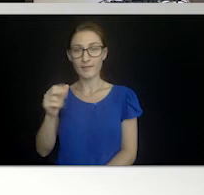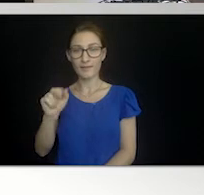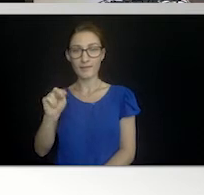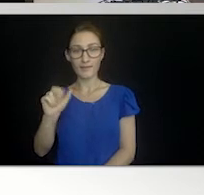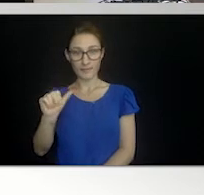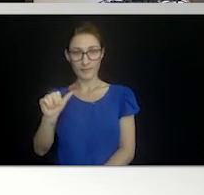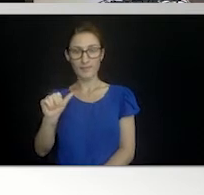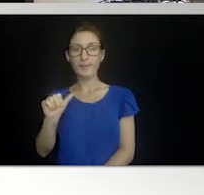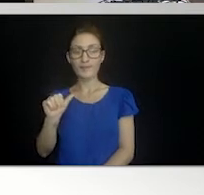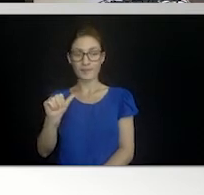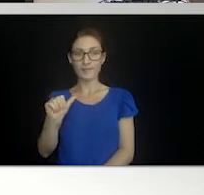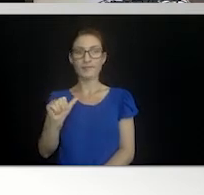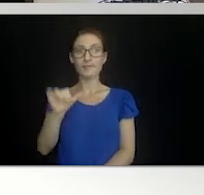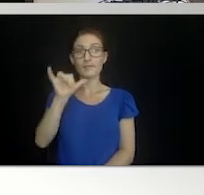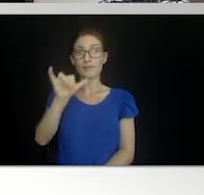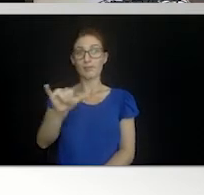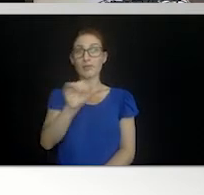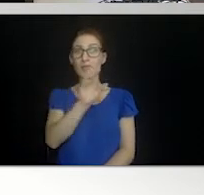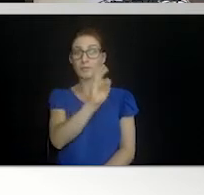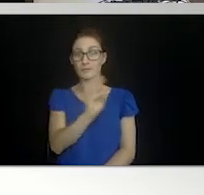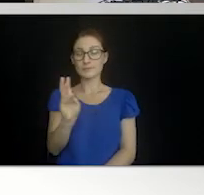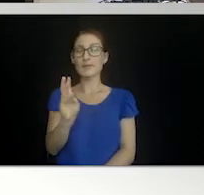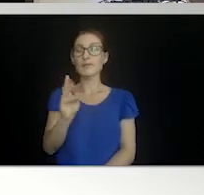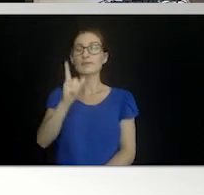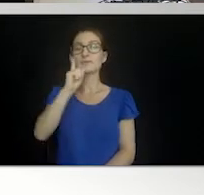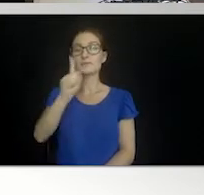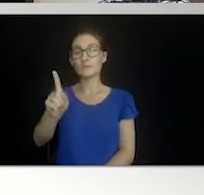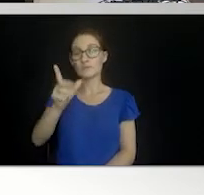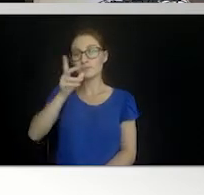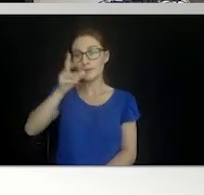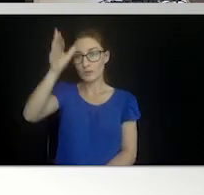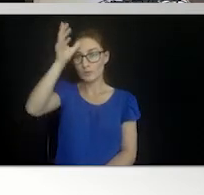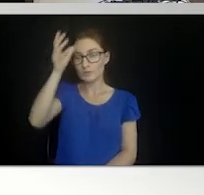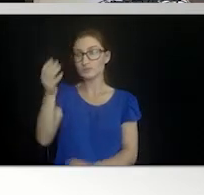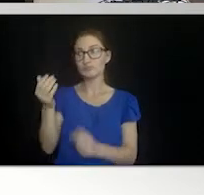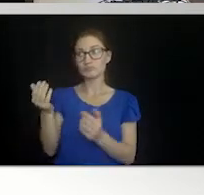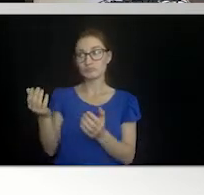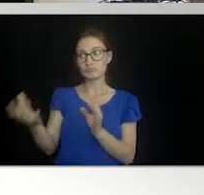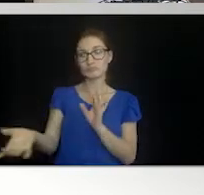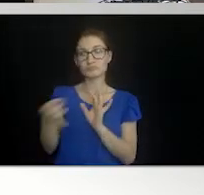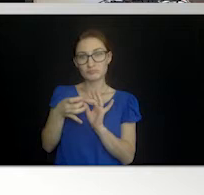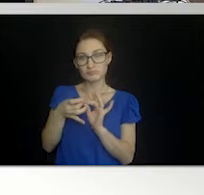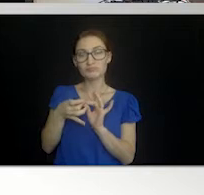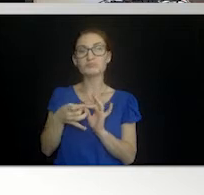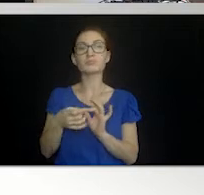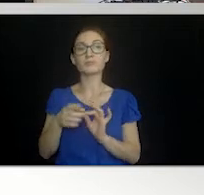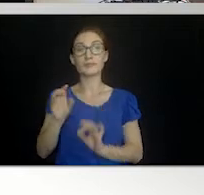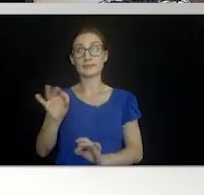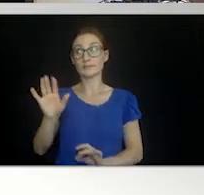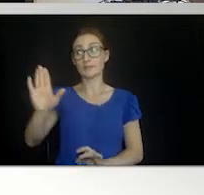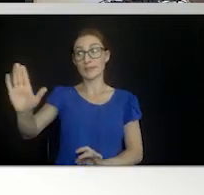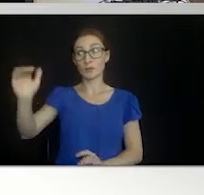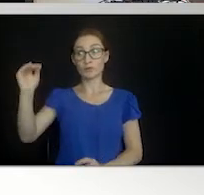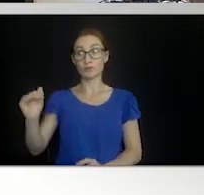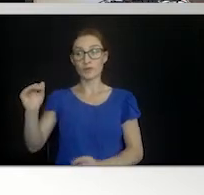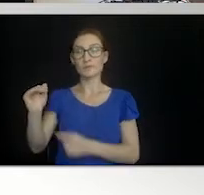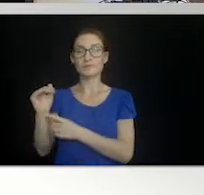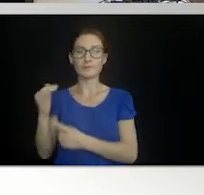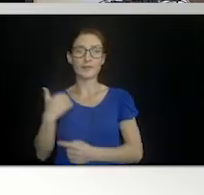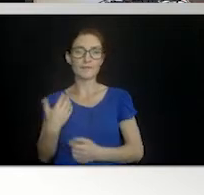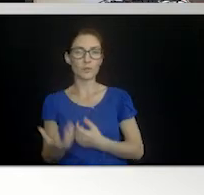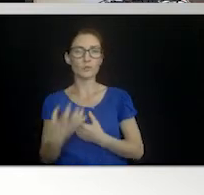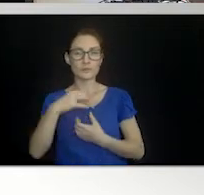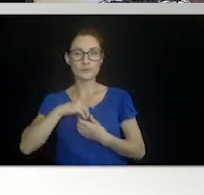designed to engage and educate parents who have a child with